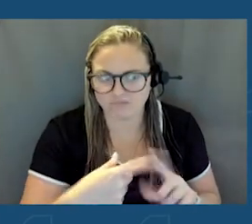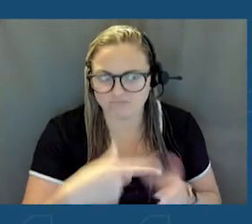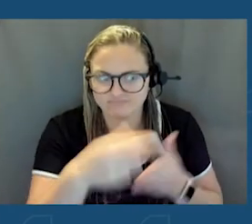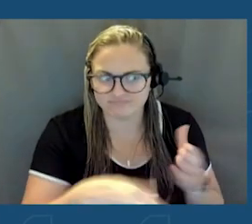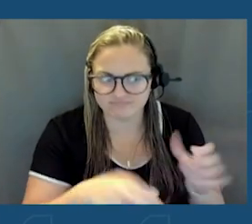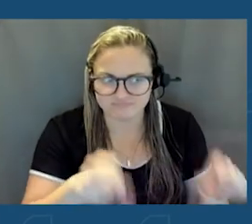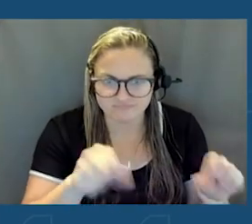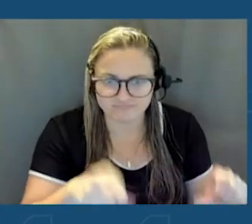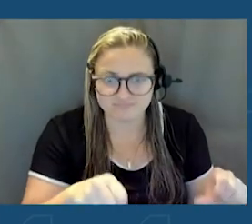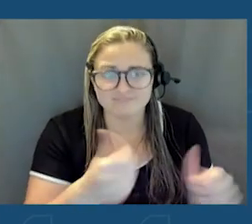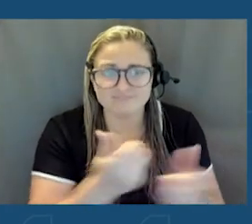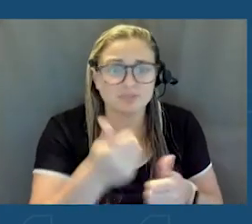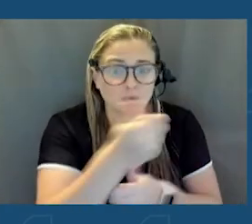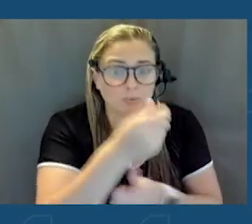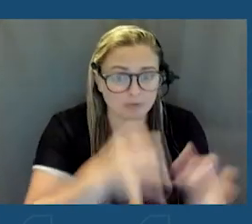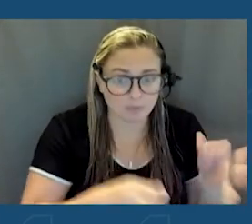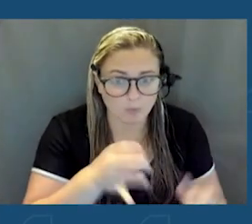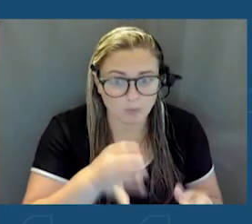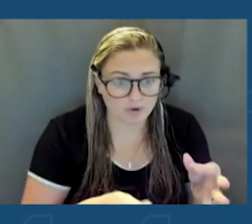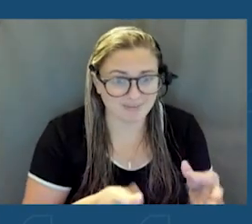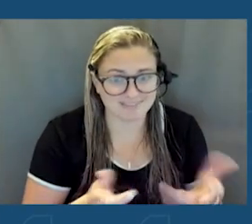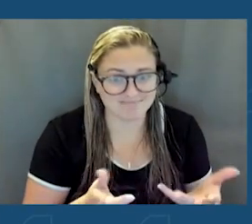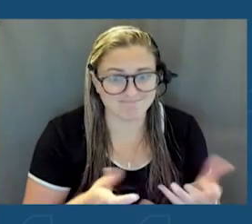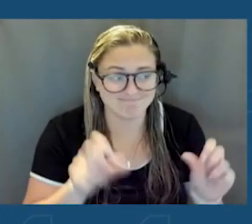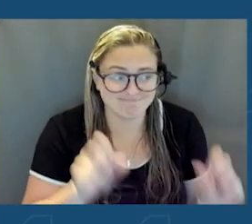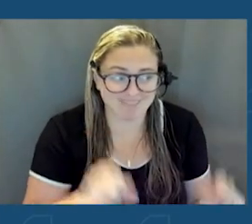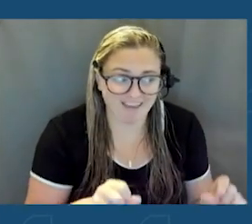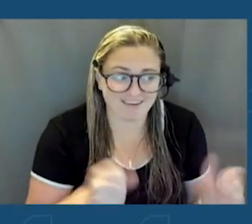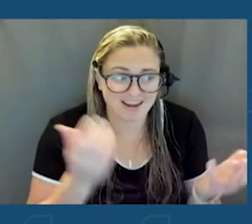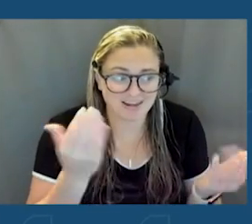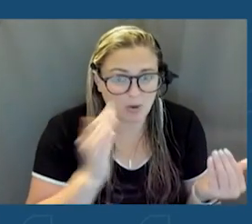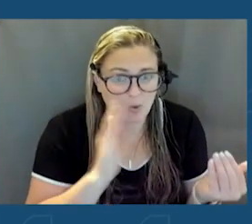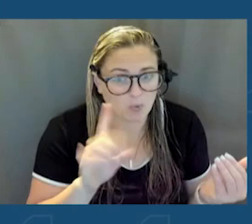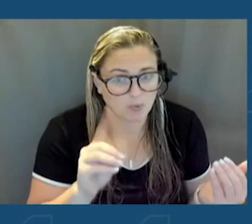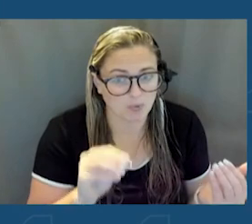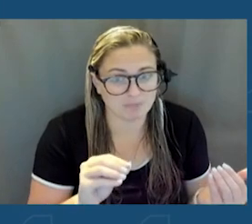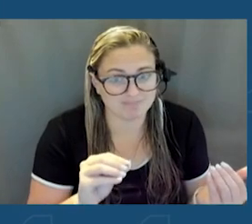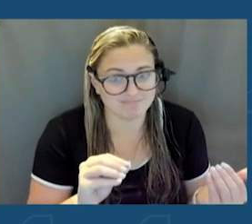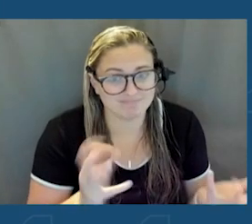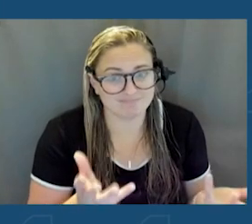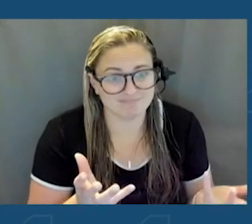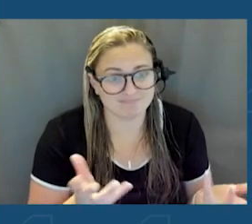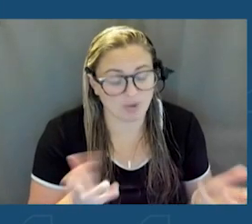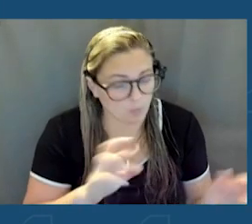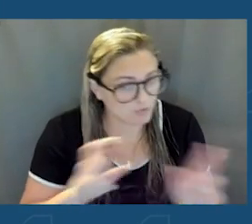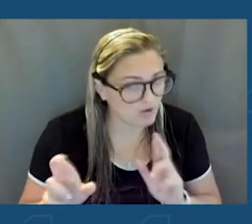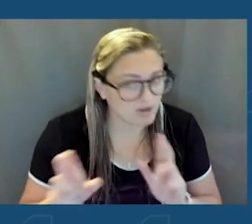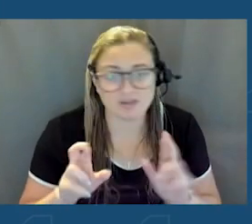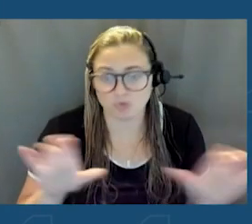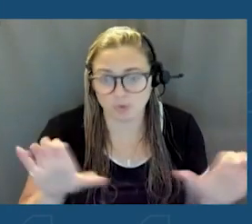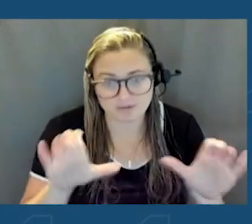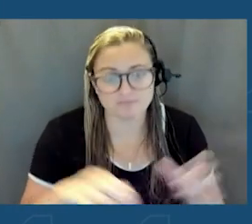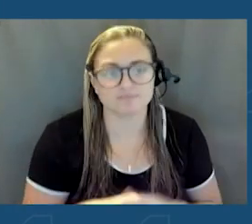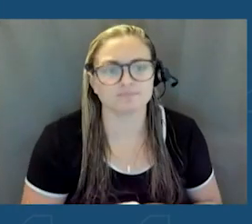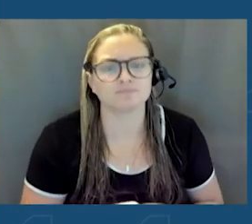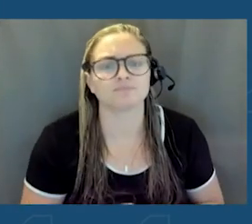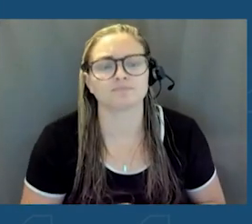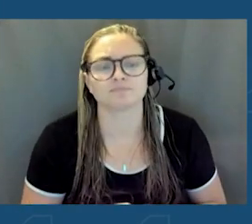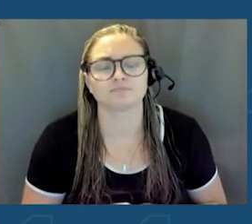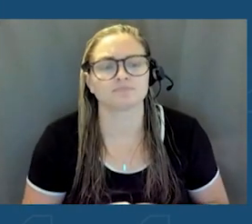the Supreme Court can and we expect will do, and we stand ready to act. Governor, to clarify,